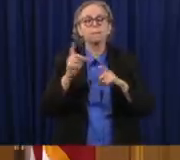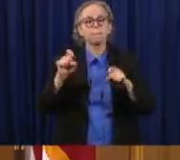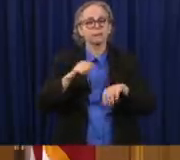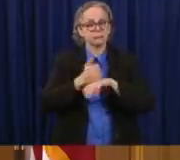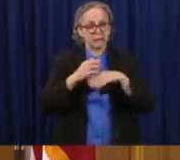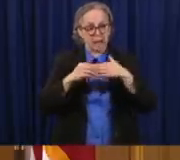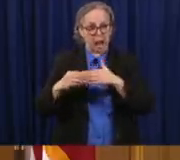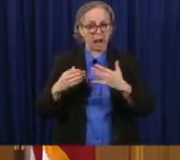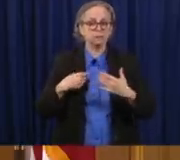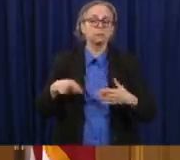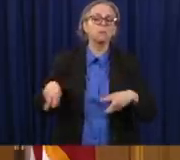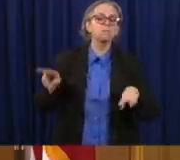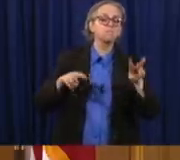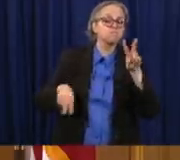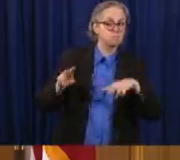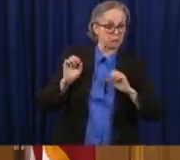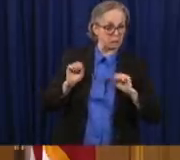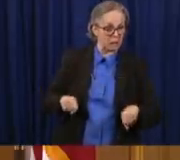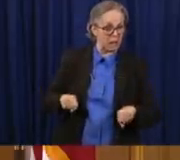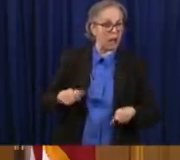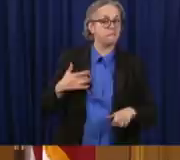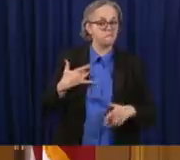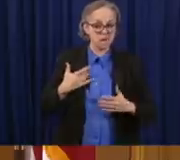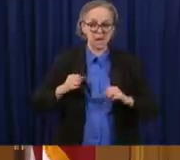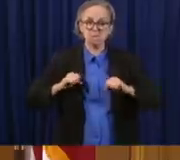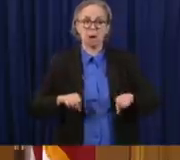back down this road.